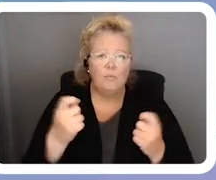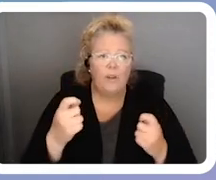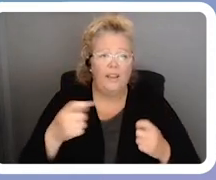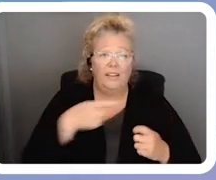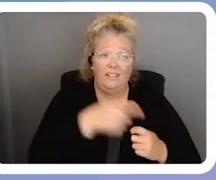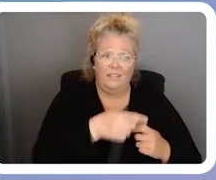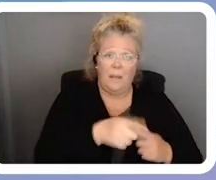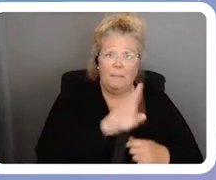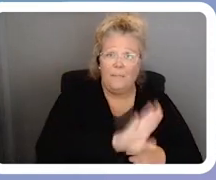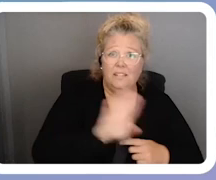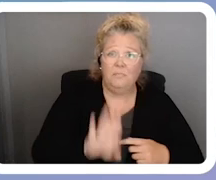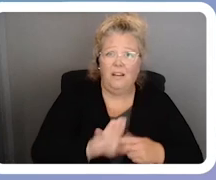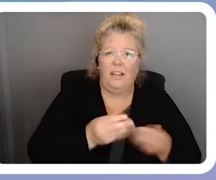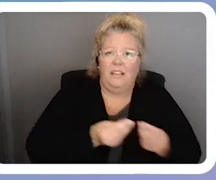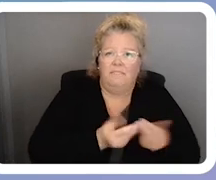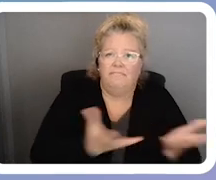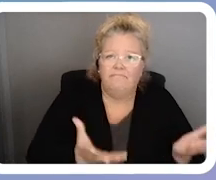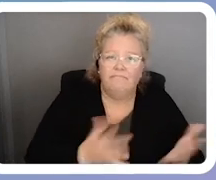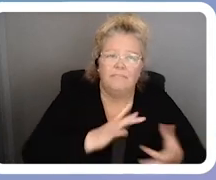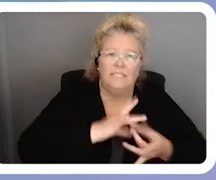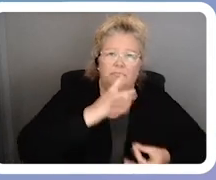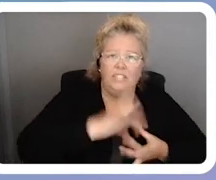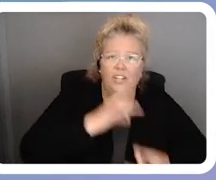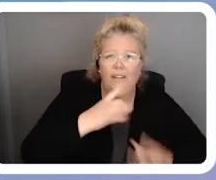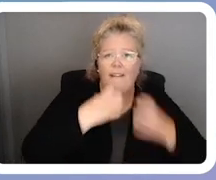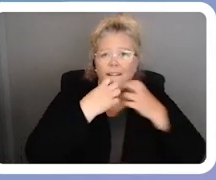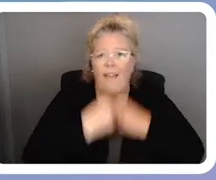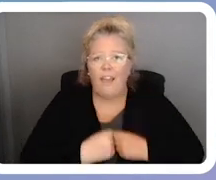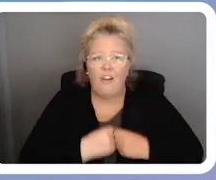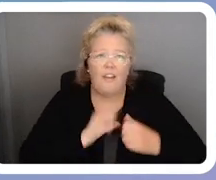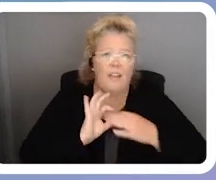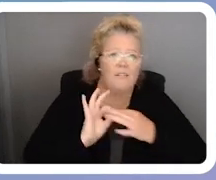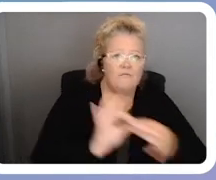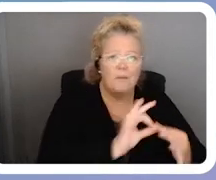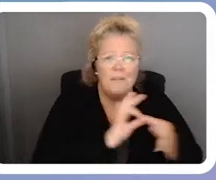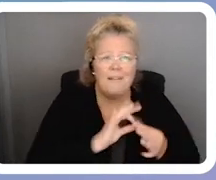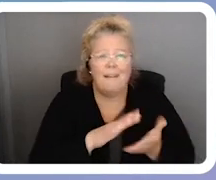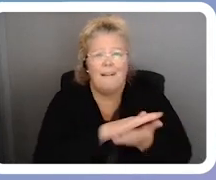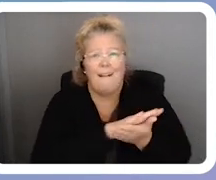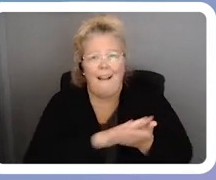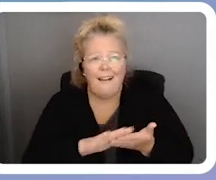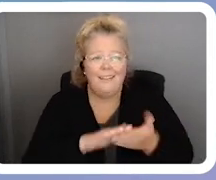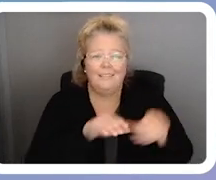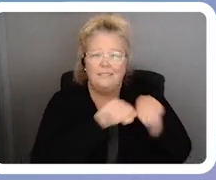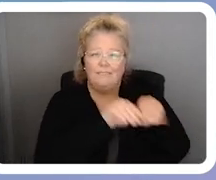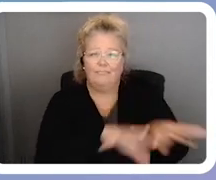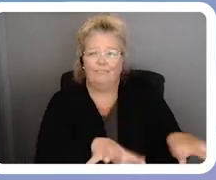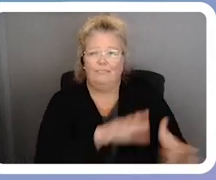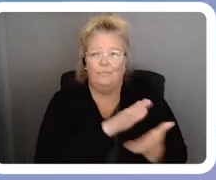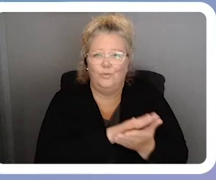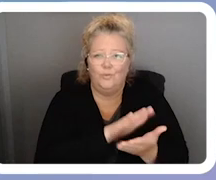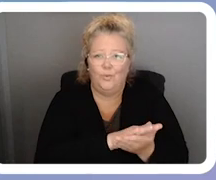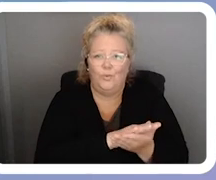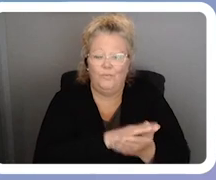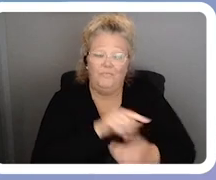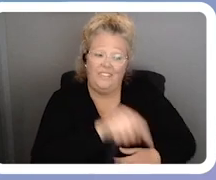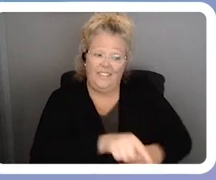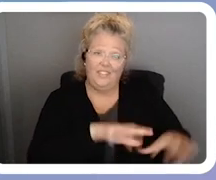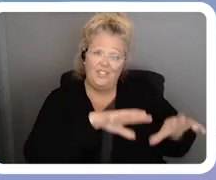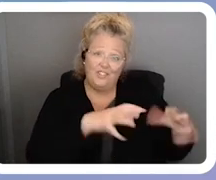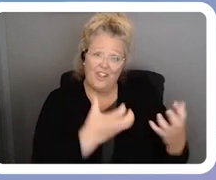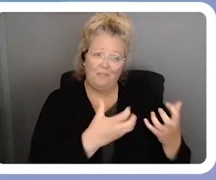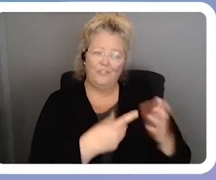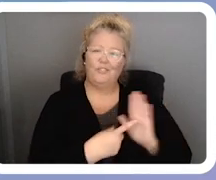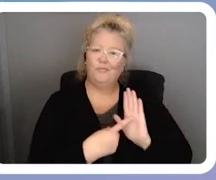of caring, belonging, kindness, and cooperation amongst the student body. This chapter exemplifies the core values of